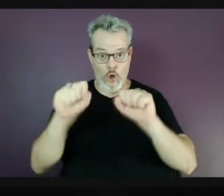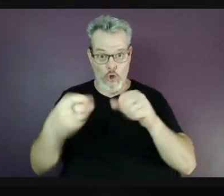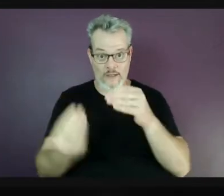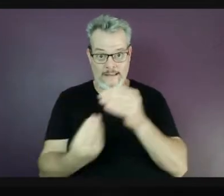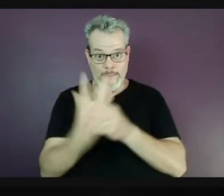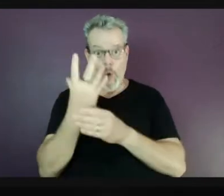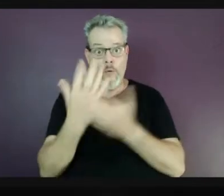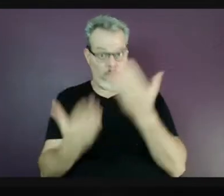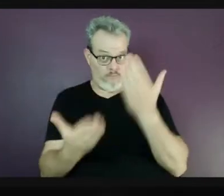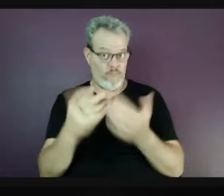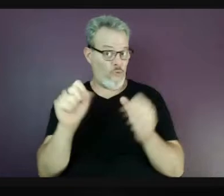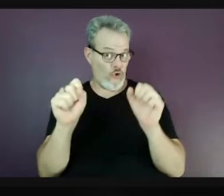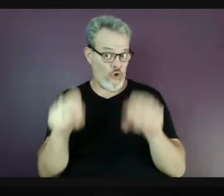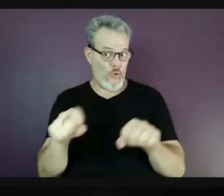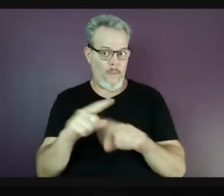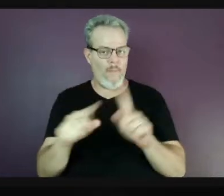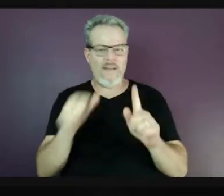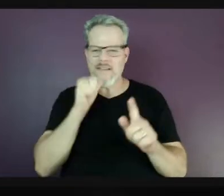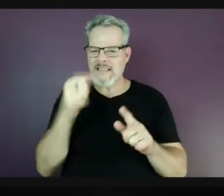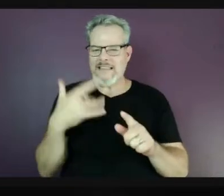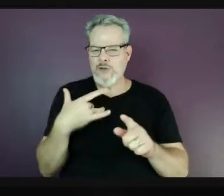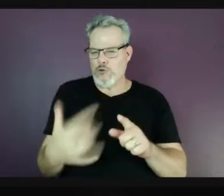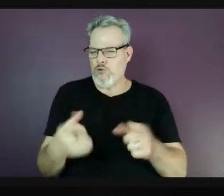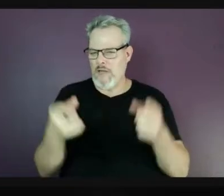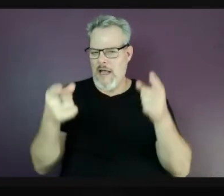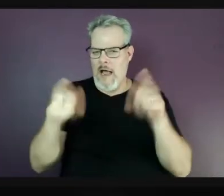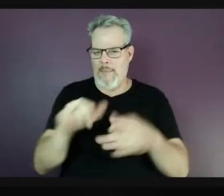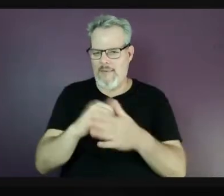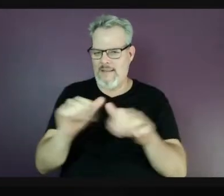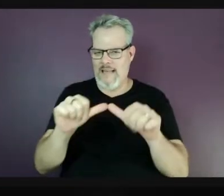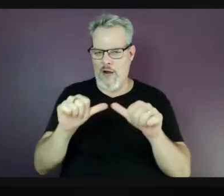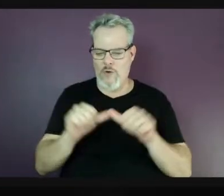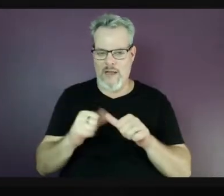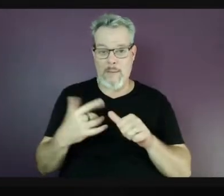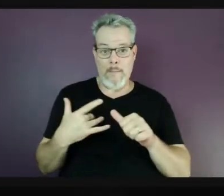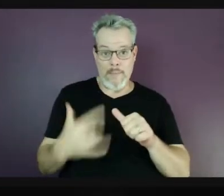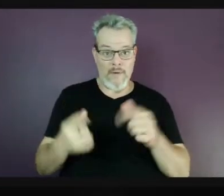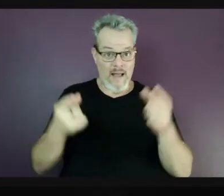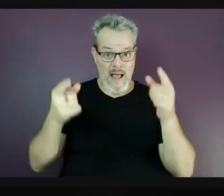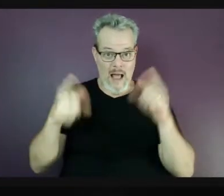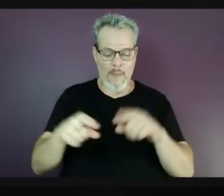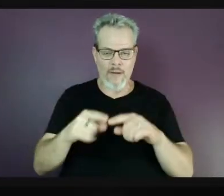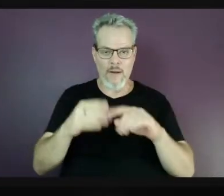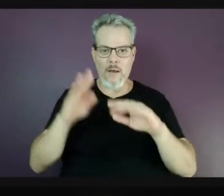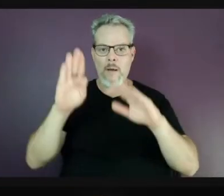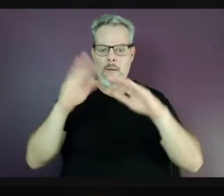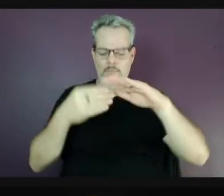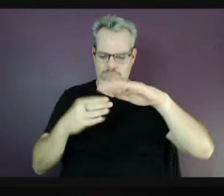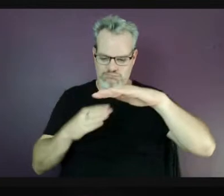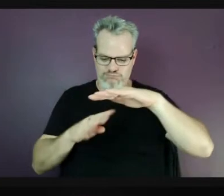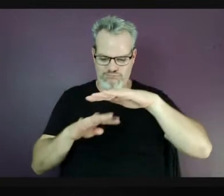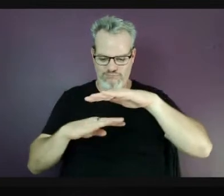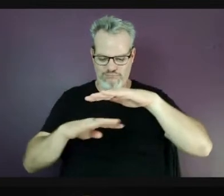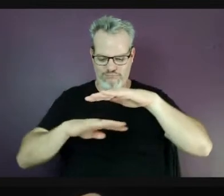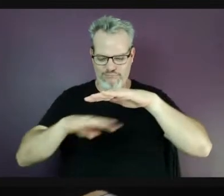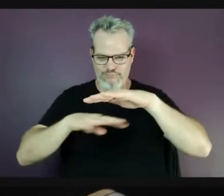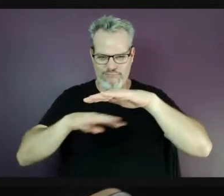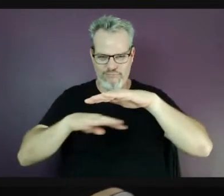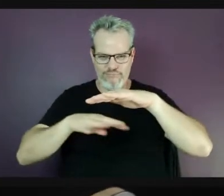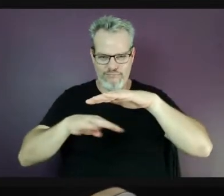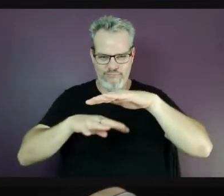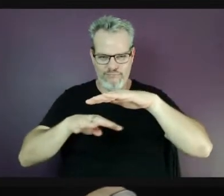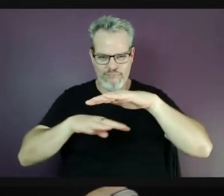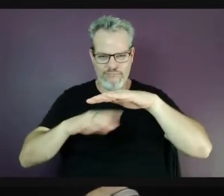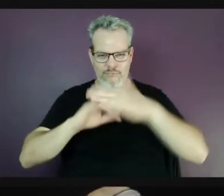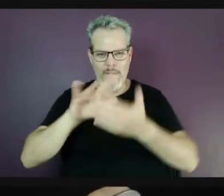not usually what happens in this area. Normally the magma goes back through the middle up the top. And if it's going to go southwest rift, it'll then go back up this